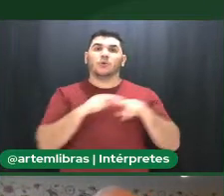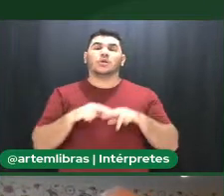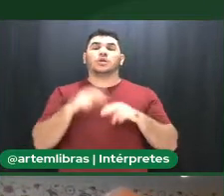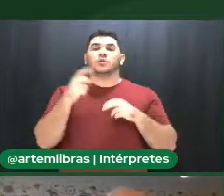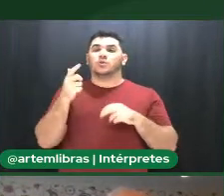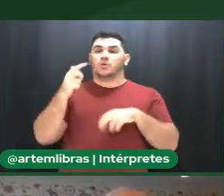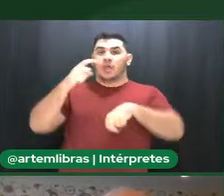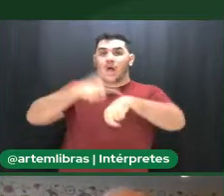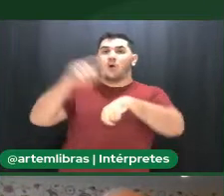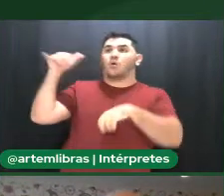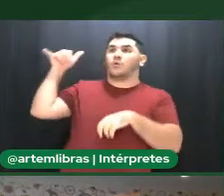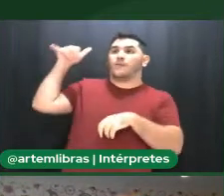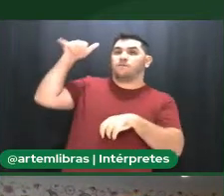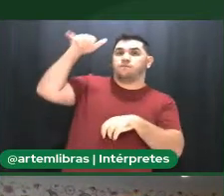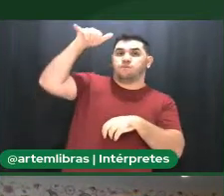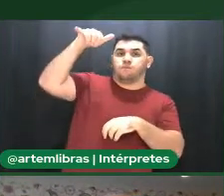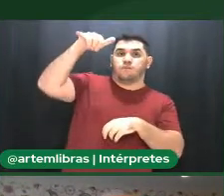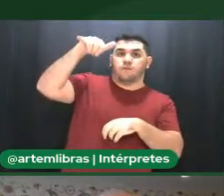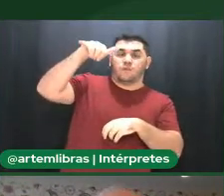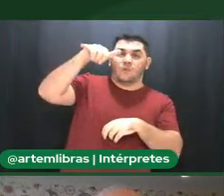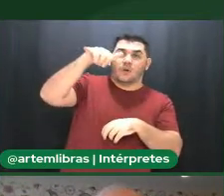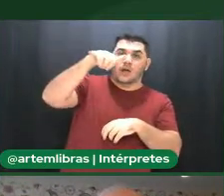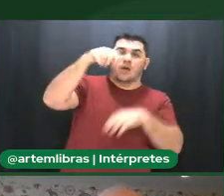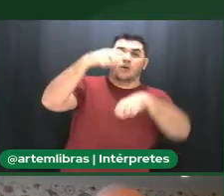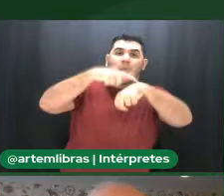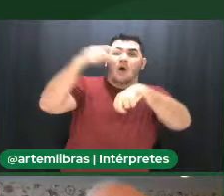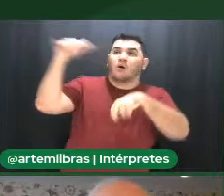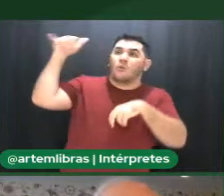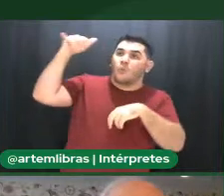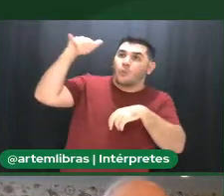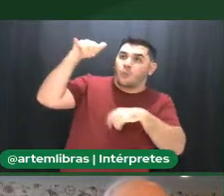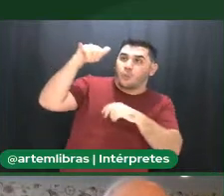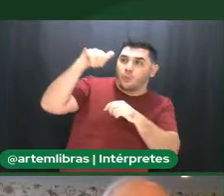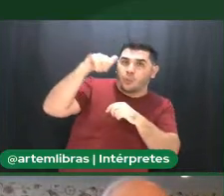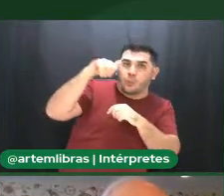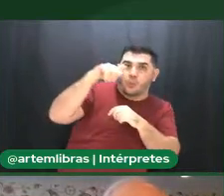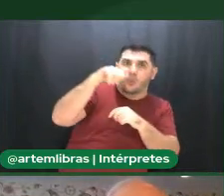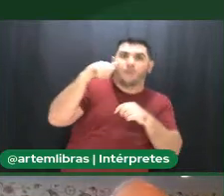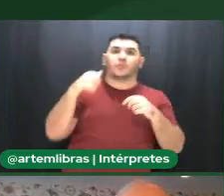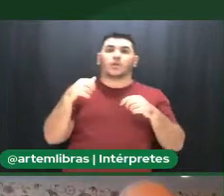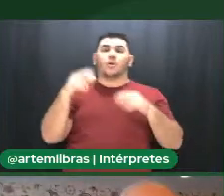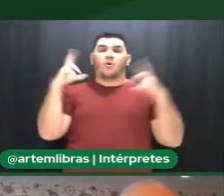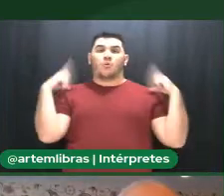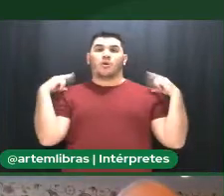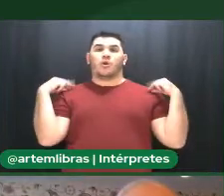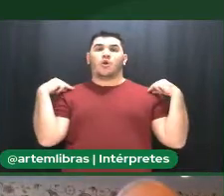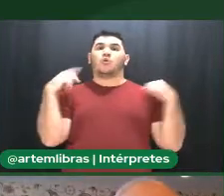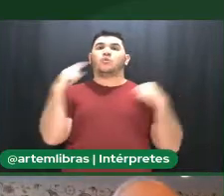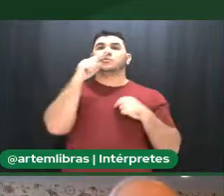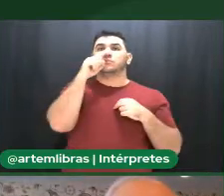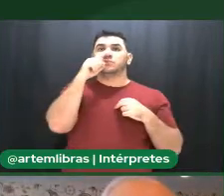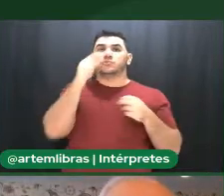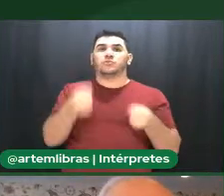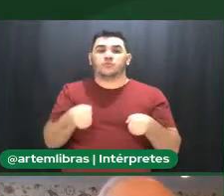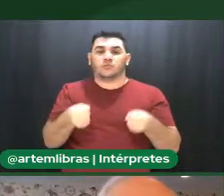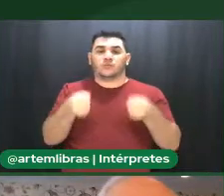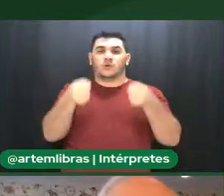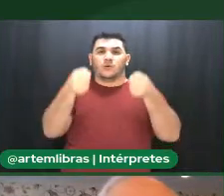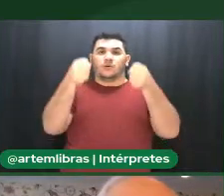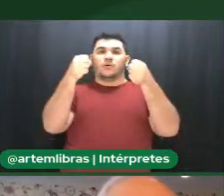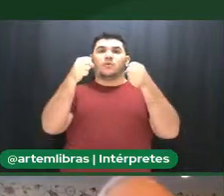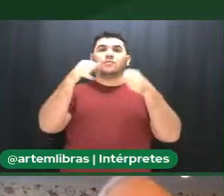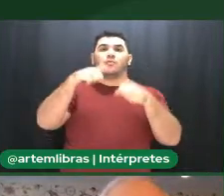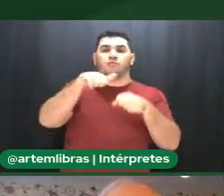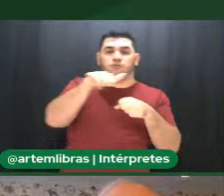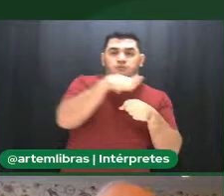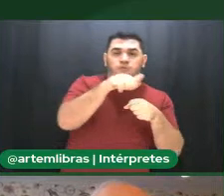surprisingly tilted downwards, the pilots pulled back 20 times in the minutes before the plane